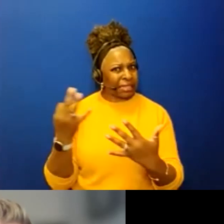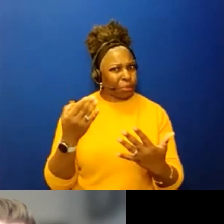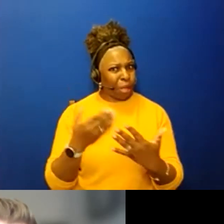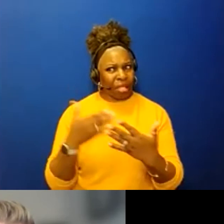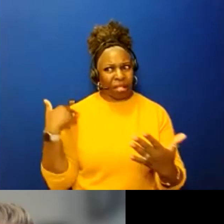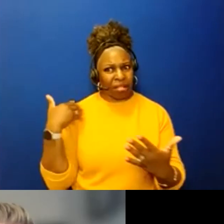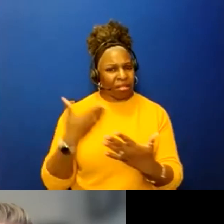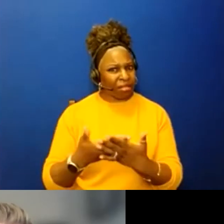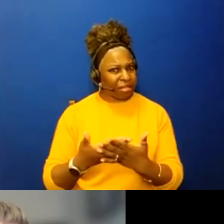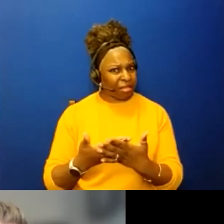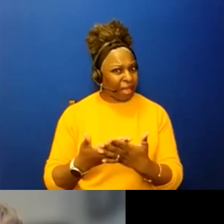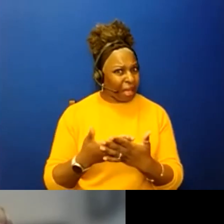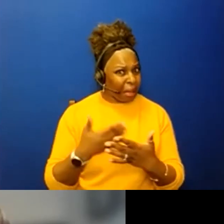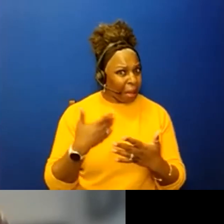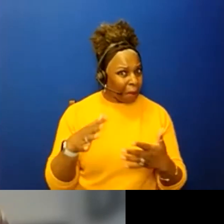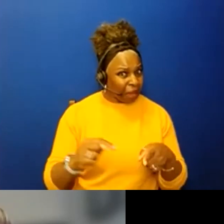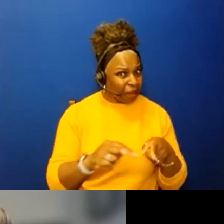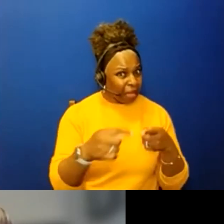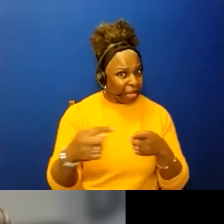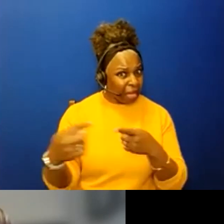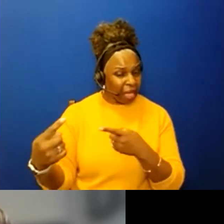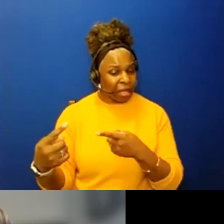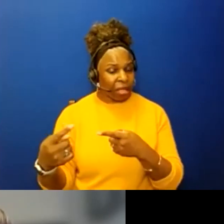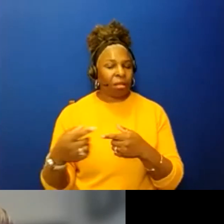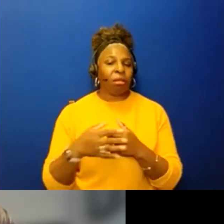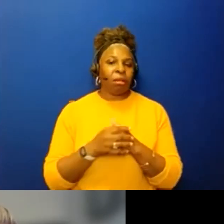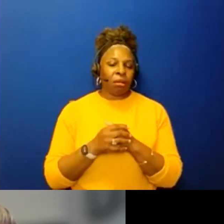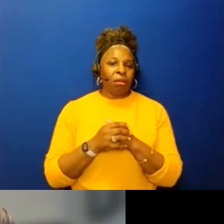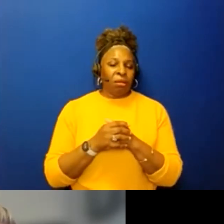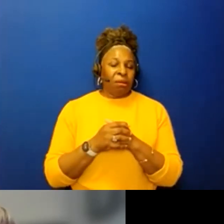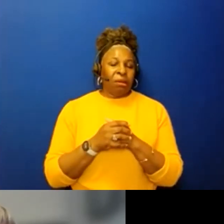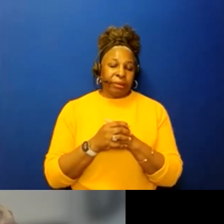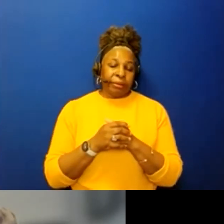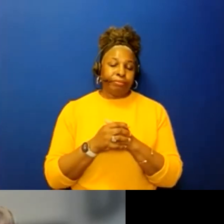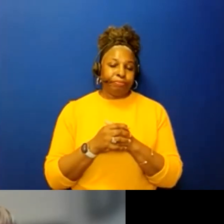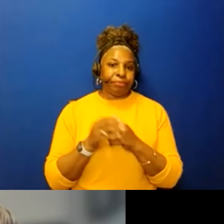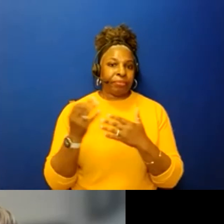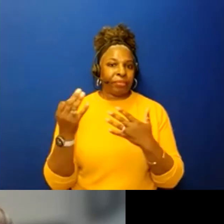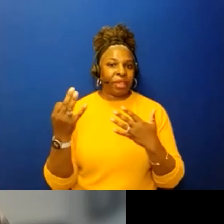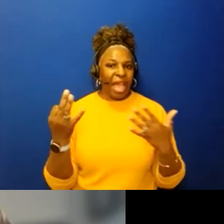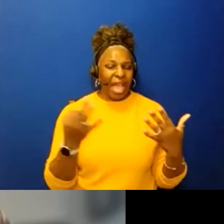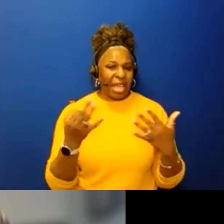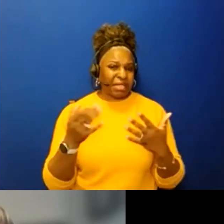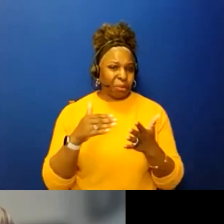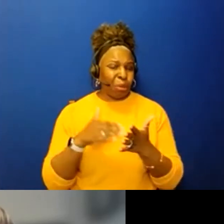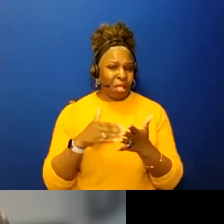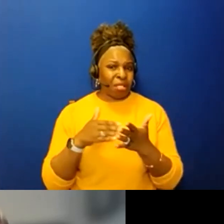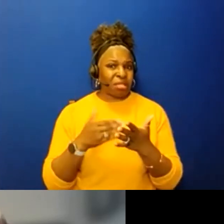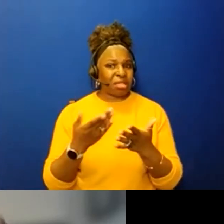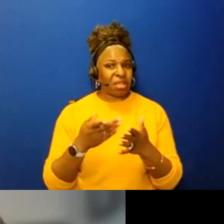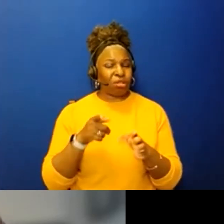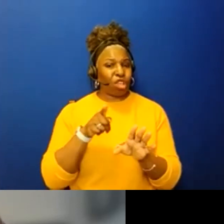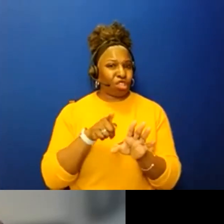I know everyone's felt the effects of the pandemic over the last 18 months, but like most things, the disabled people and young disabled people are